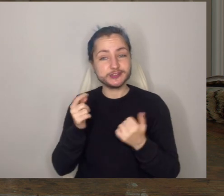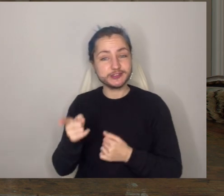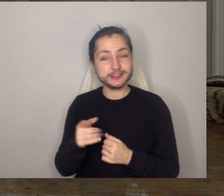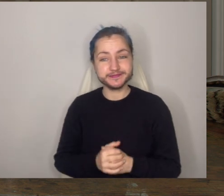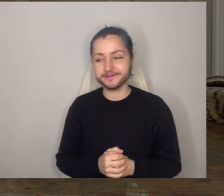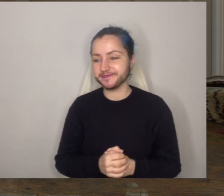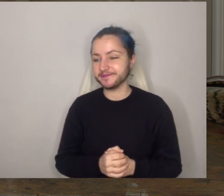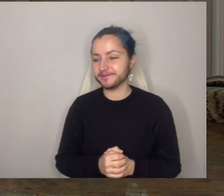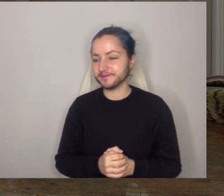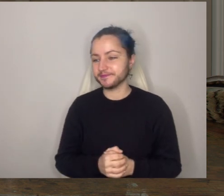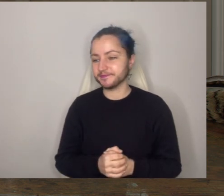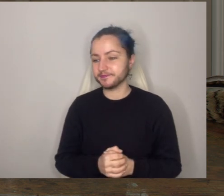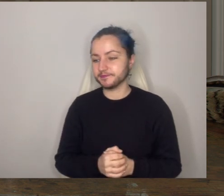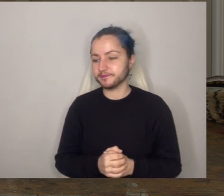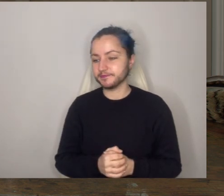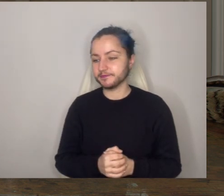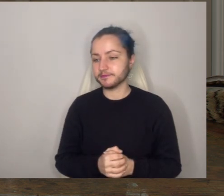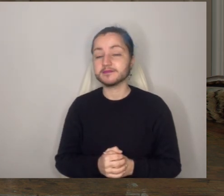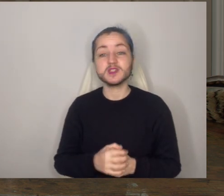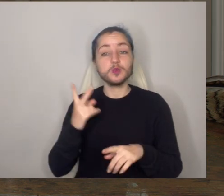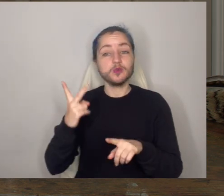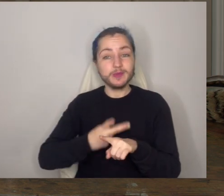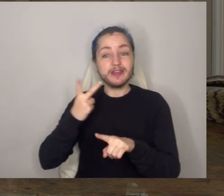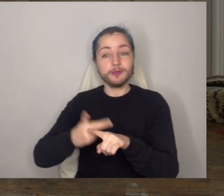quite a lot of glue because you want it to be nice and strong,